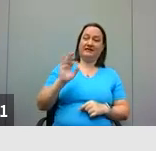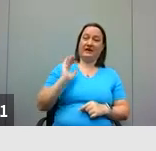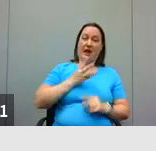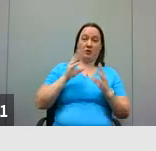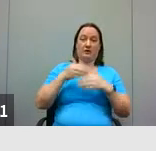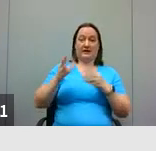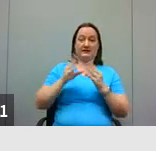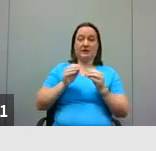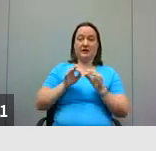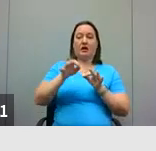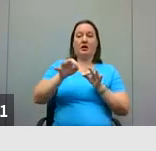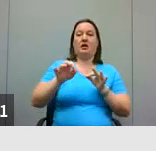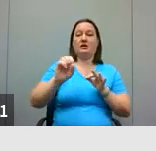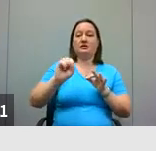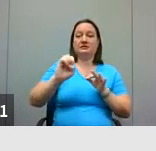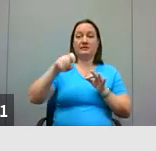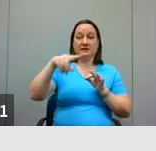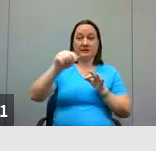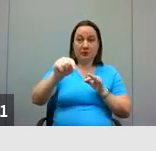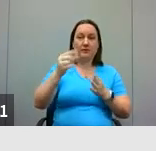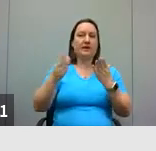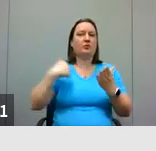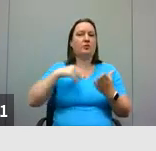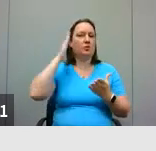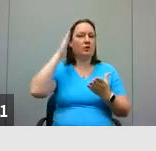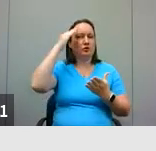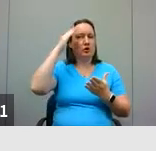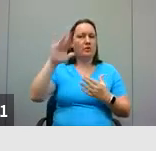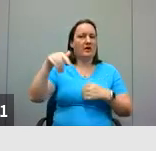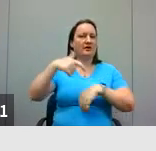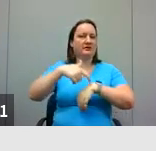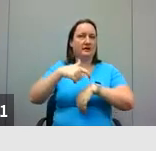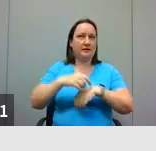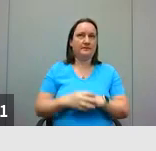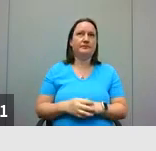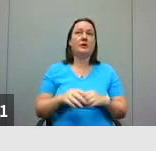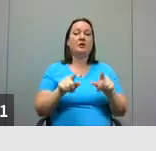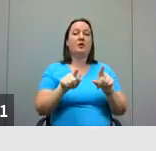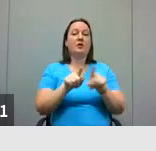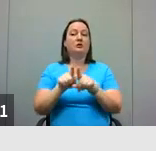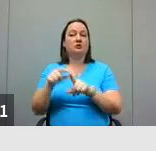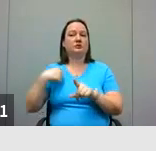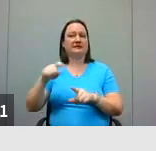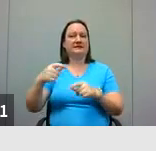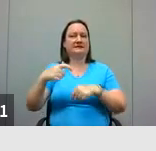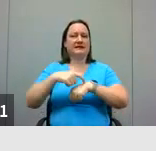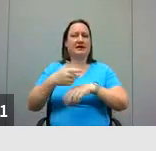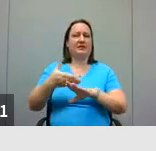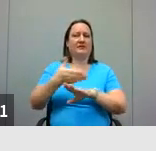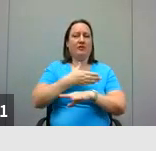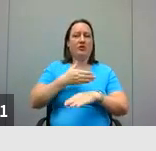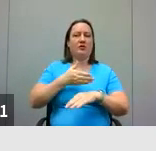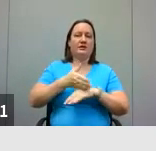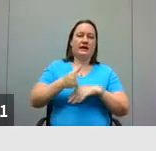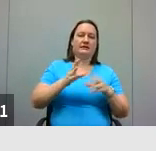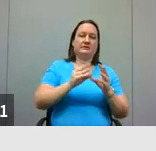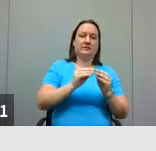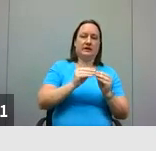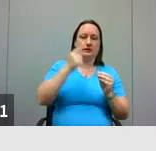that information. And there also needs to be some time before the next meeting because of